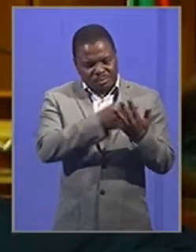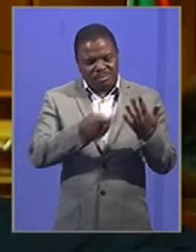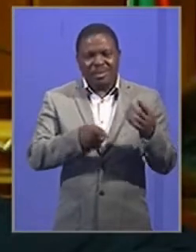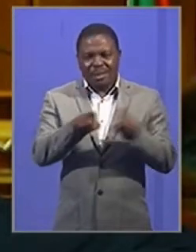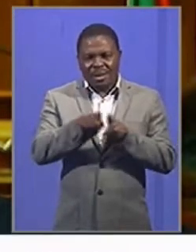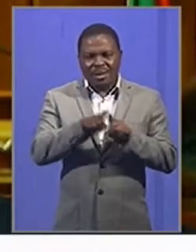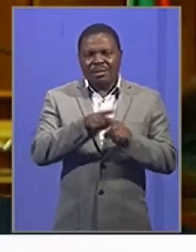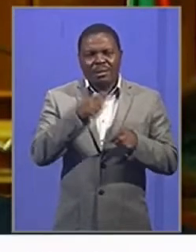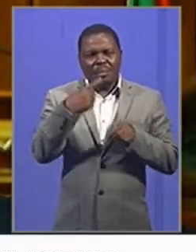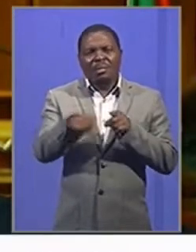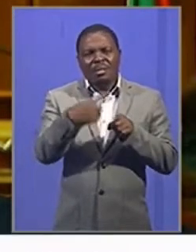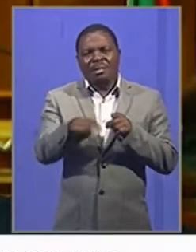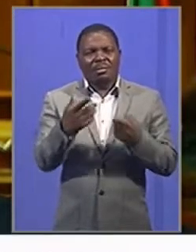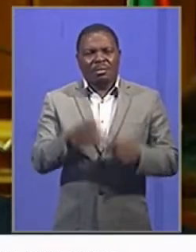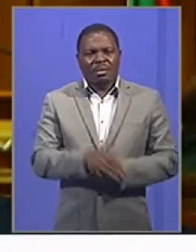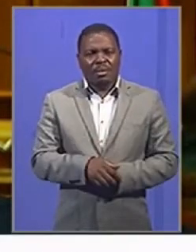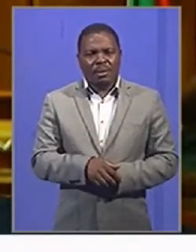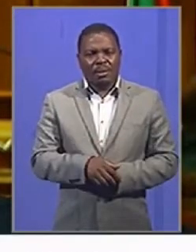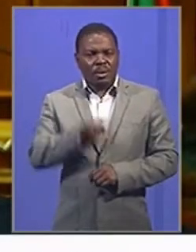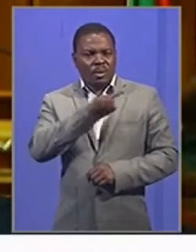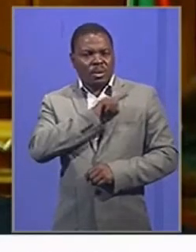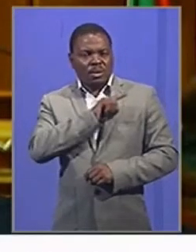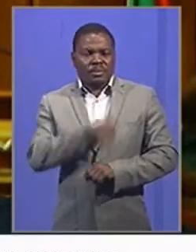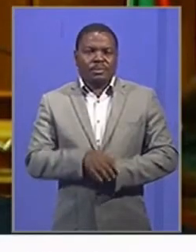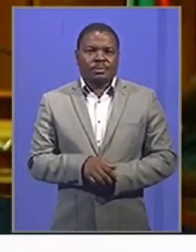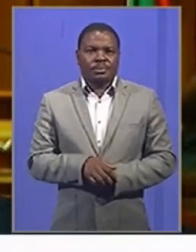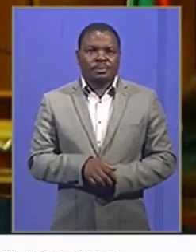dipapadi. Obane